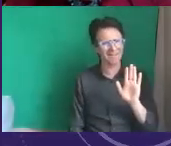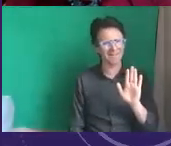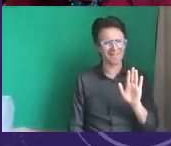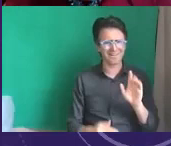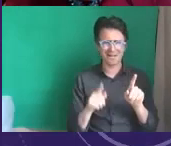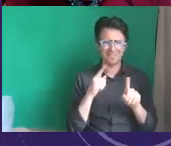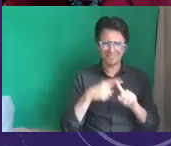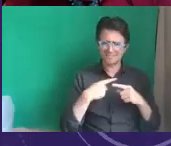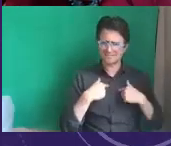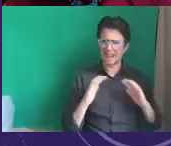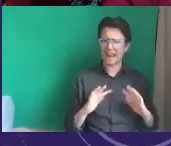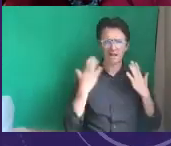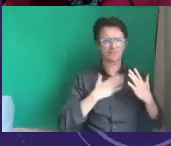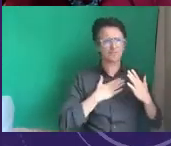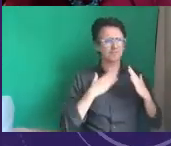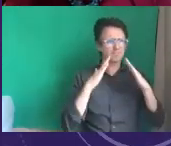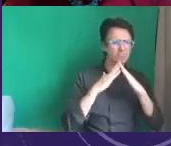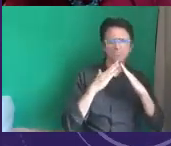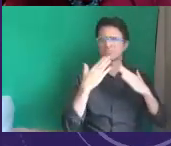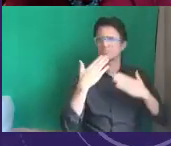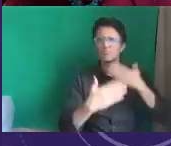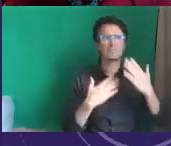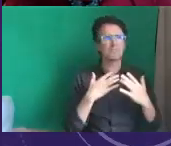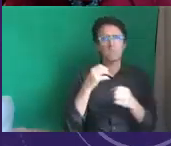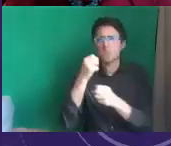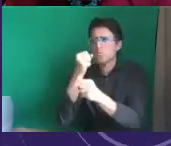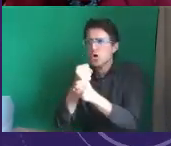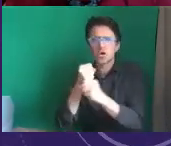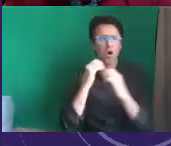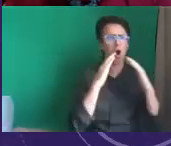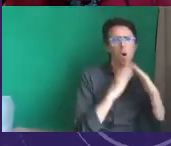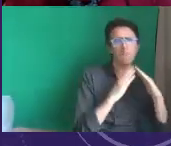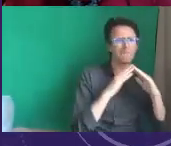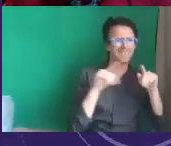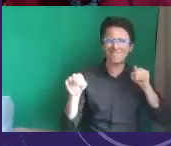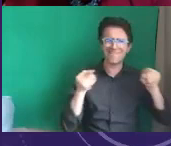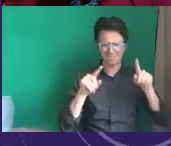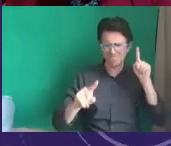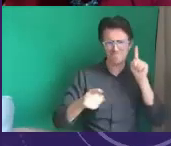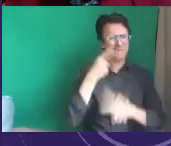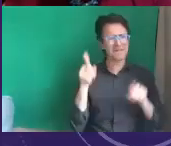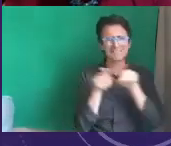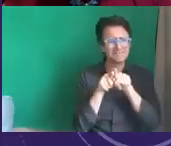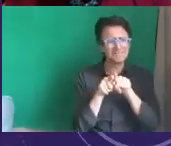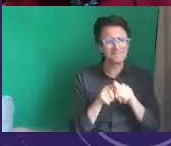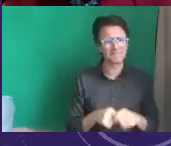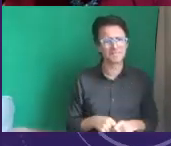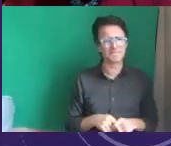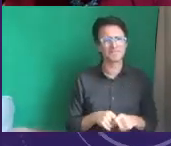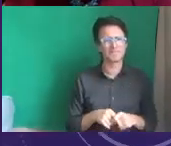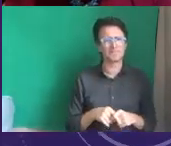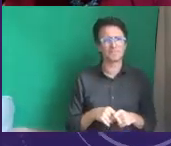posts, because I hope you count among your friends people with disabilities. One more